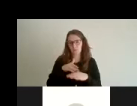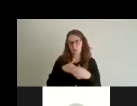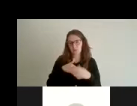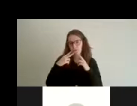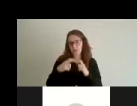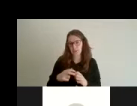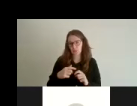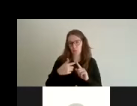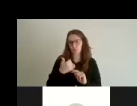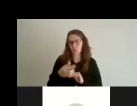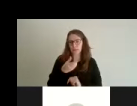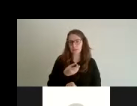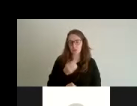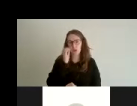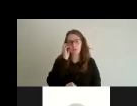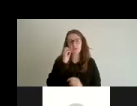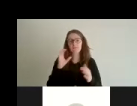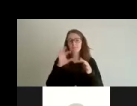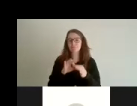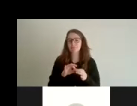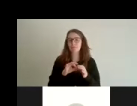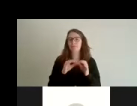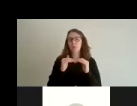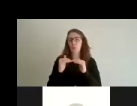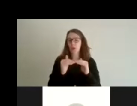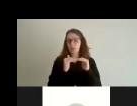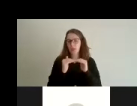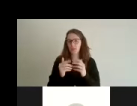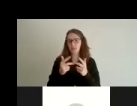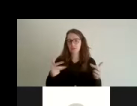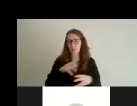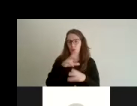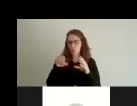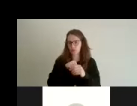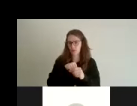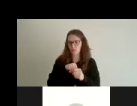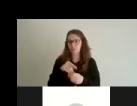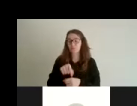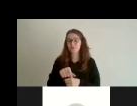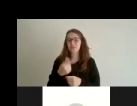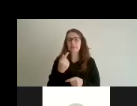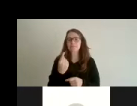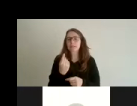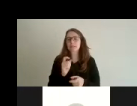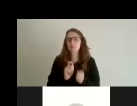Lero policy group for equality, diversity, and inclusion on why we need to change.